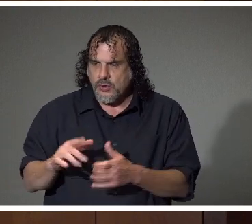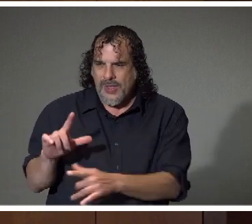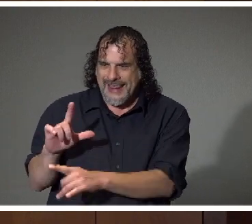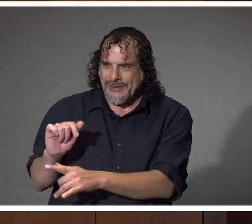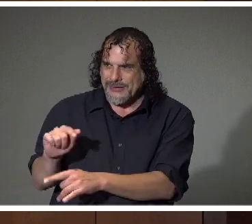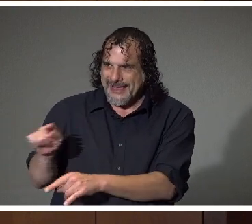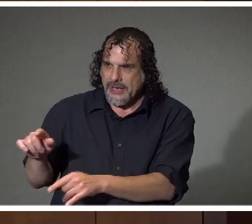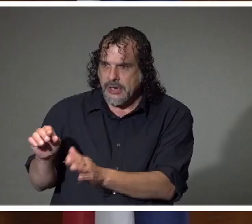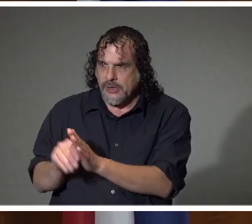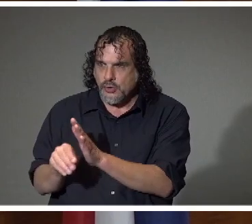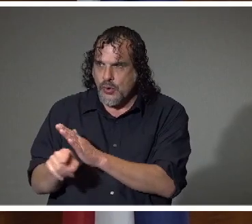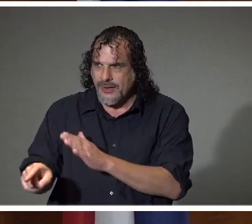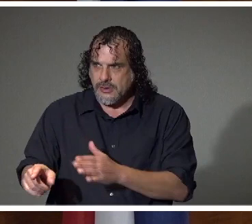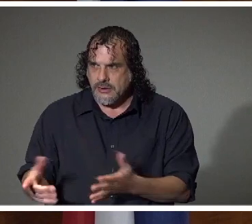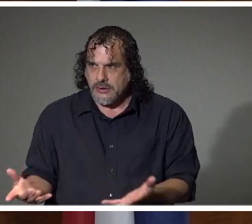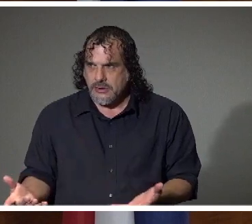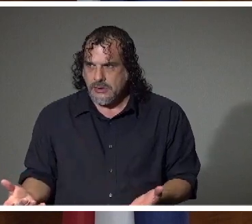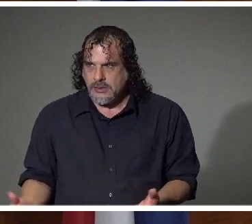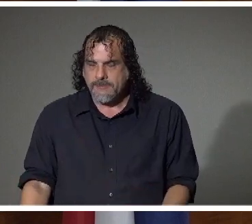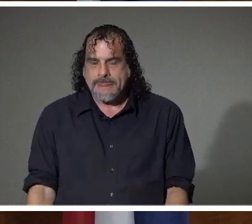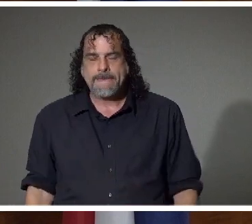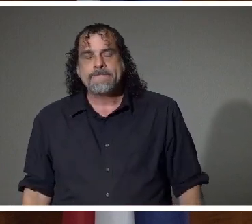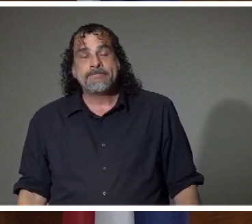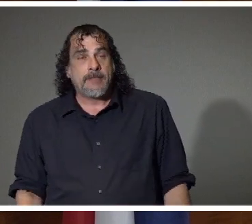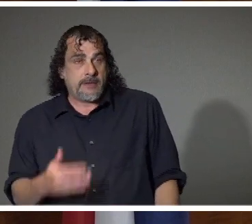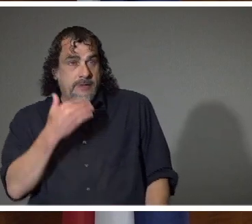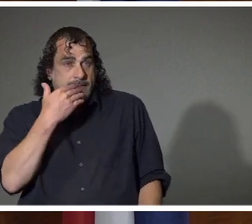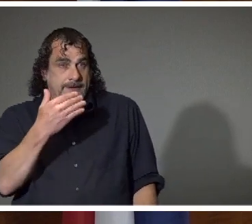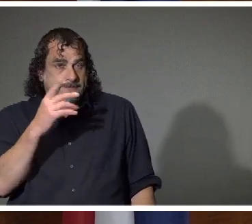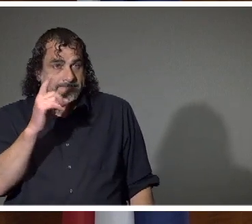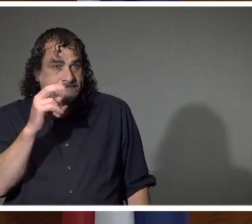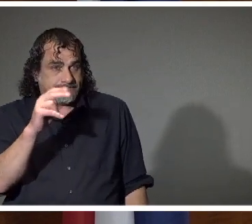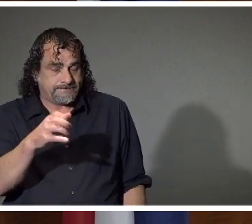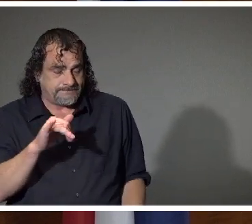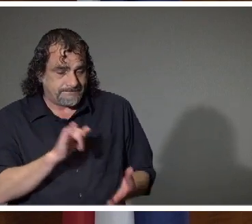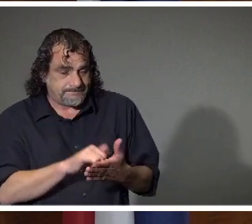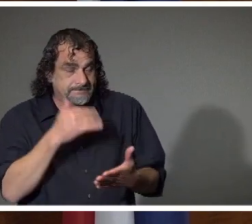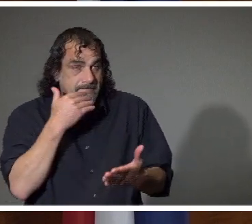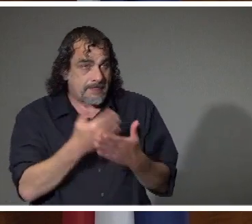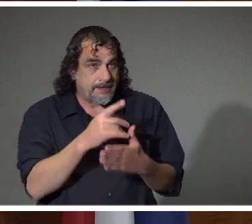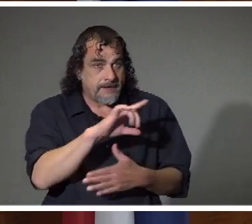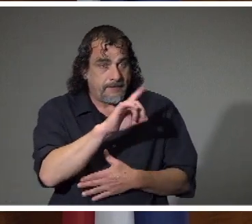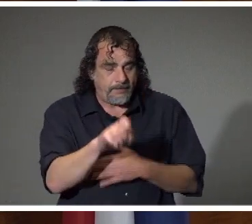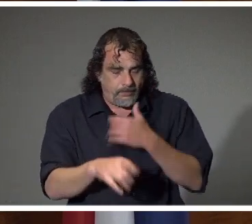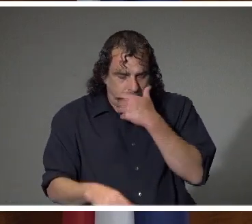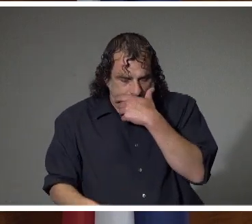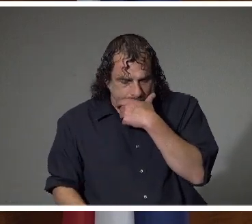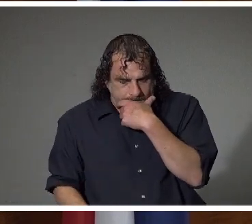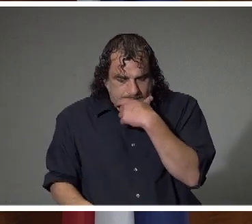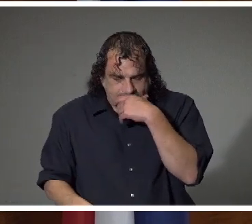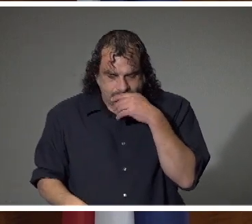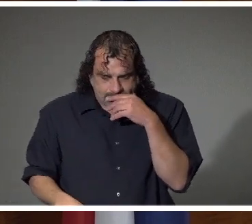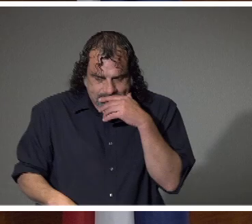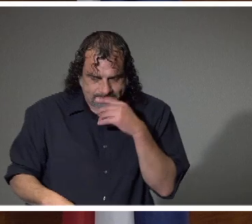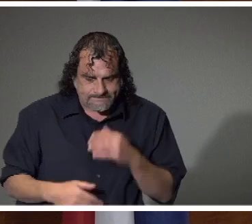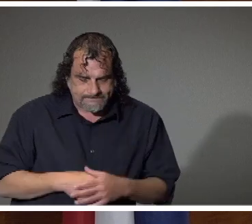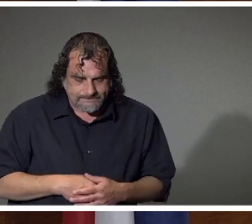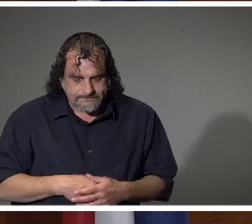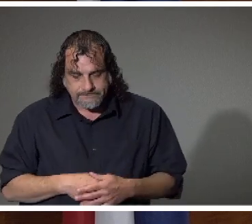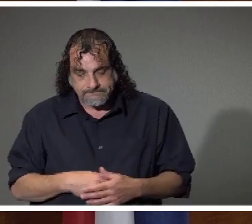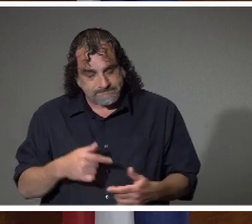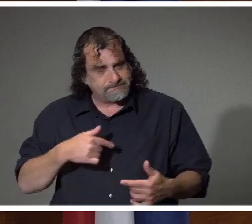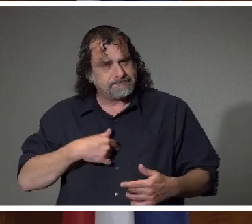Louisiana and New Orleans? Yeah, thank you, Dave. That's a great question, and I will tell you I'm perfectly